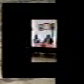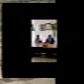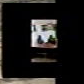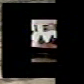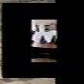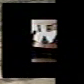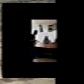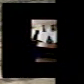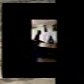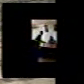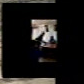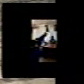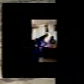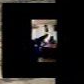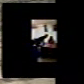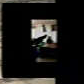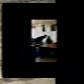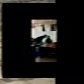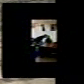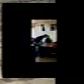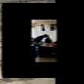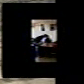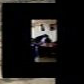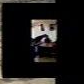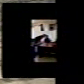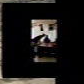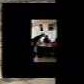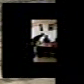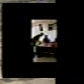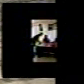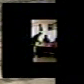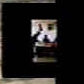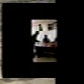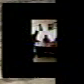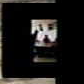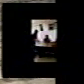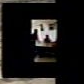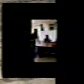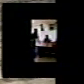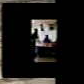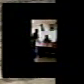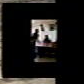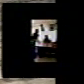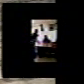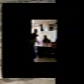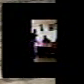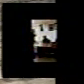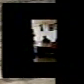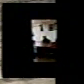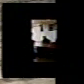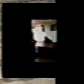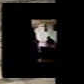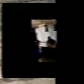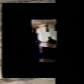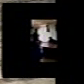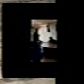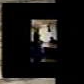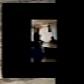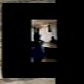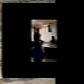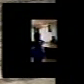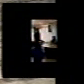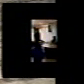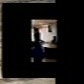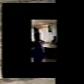Come back now to Romans chapter 16, and we're looking at verse 20. It says, and the God of peace. What does that mean? The God who gave